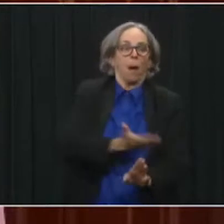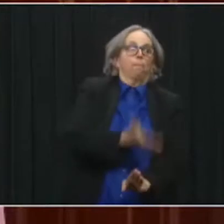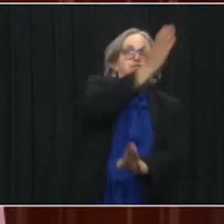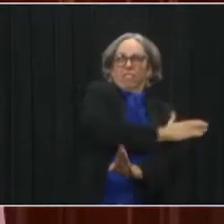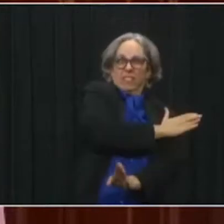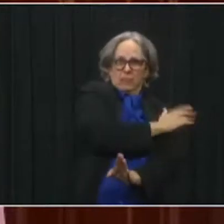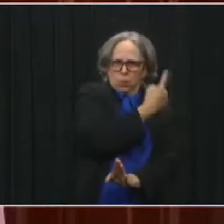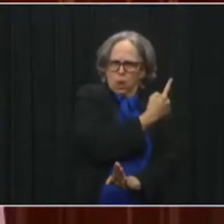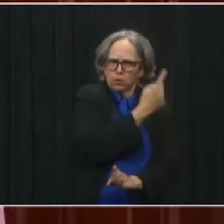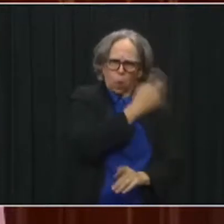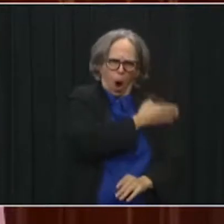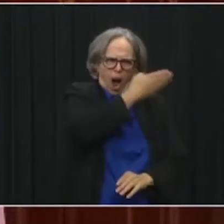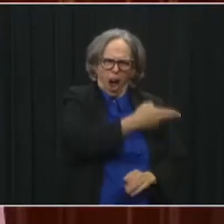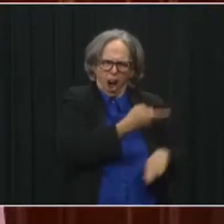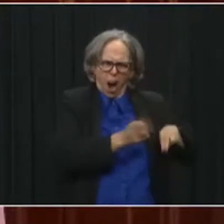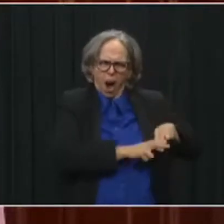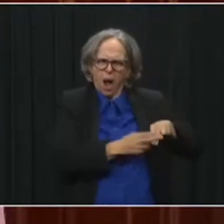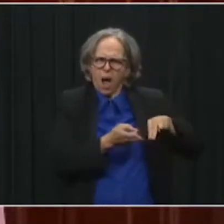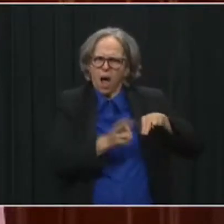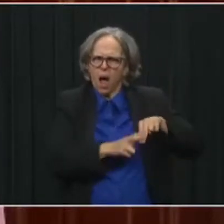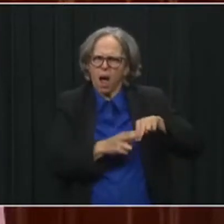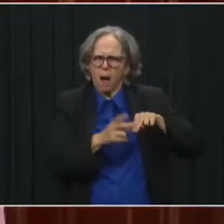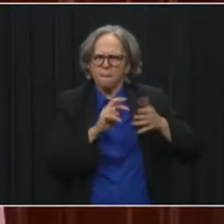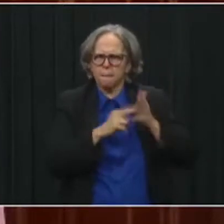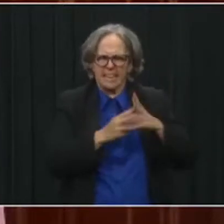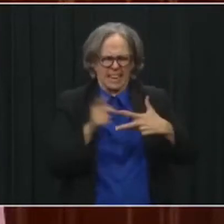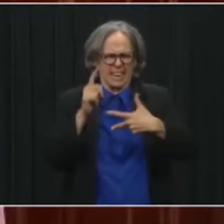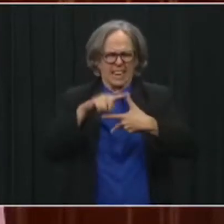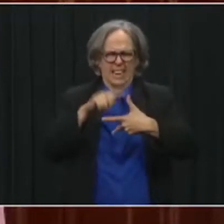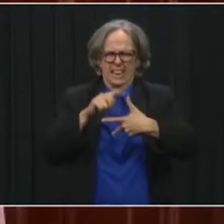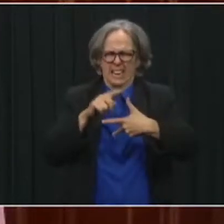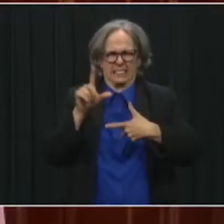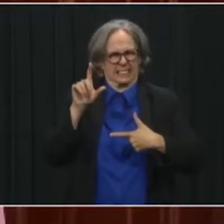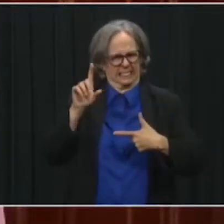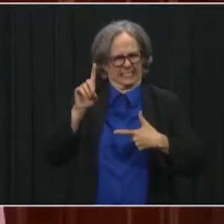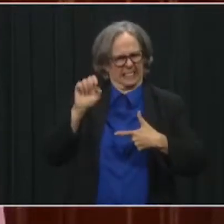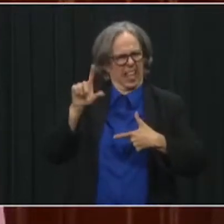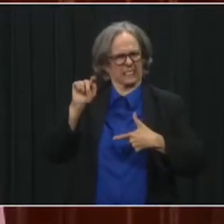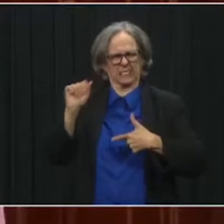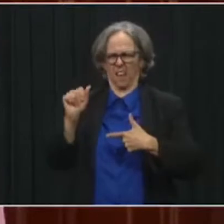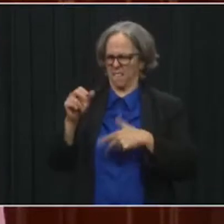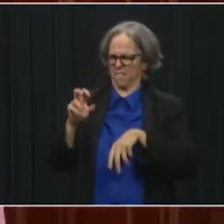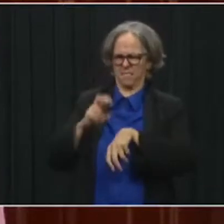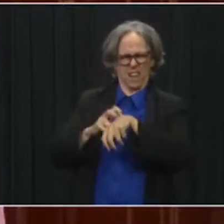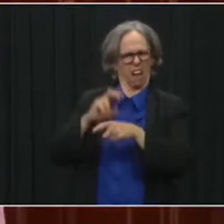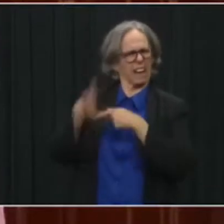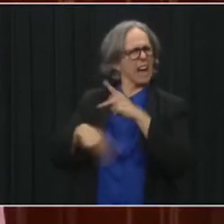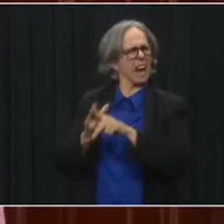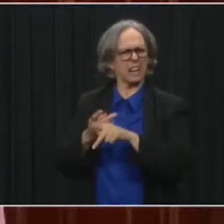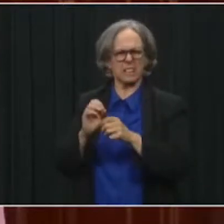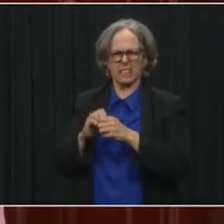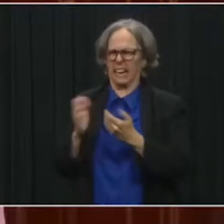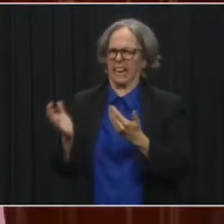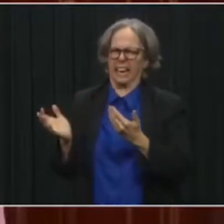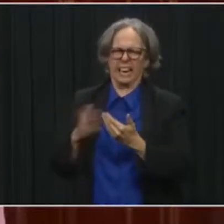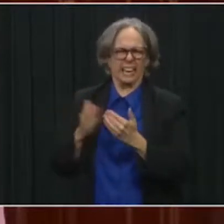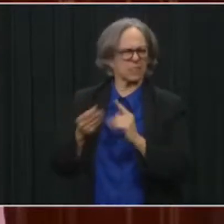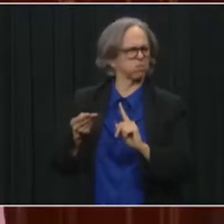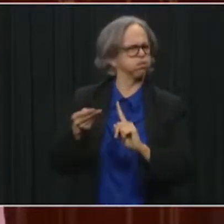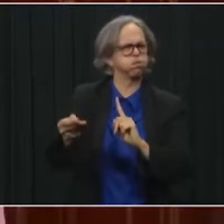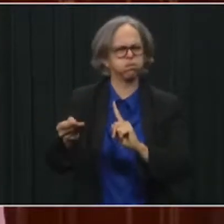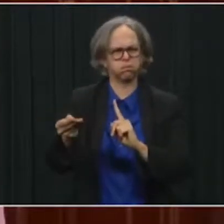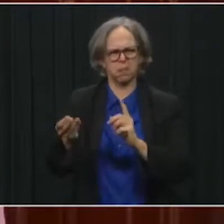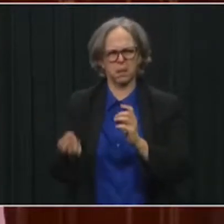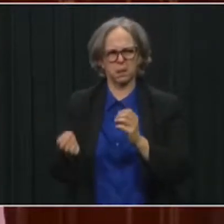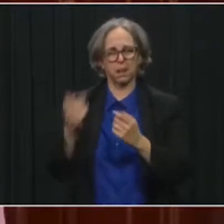early variant of Delta might cause an infected person to infect another 2 people, the Delta